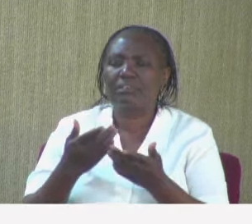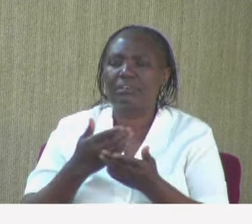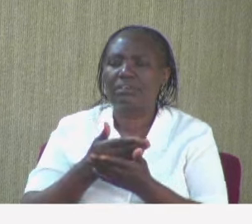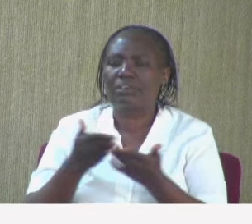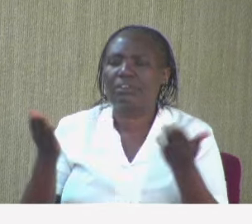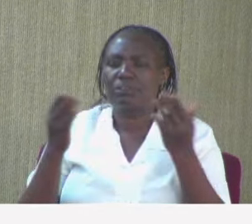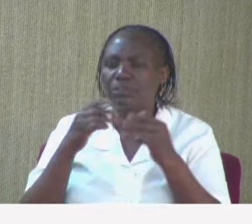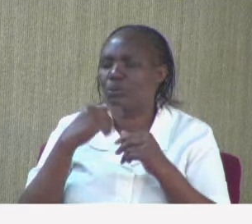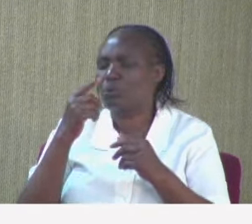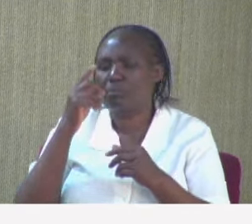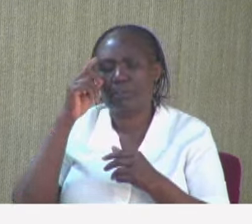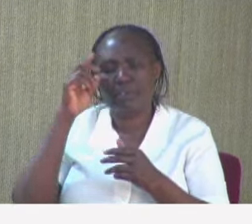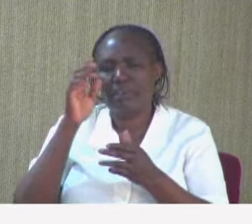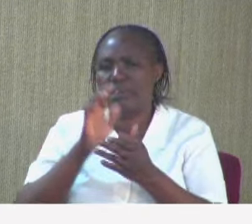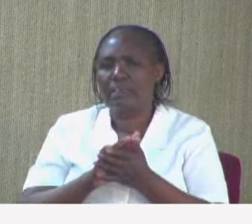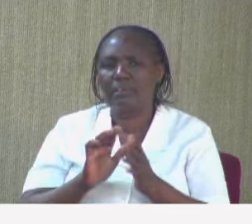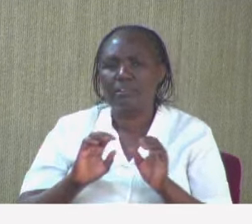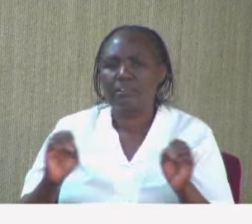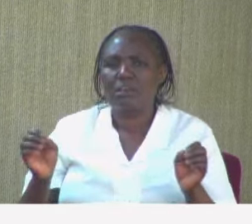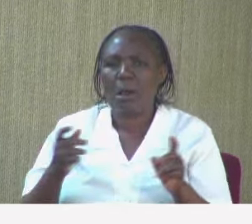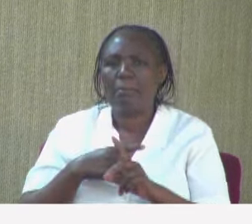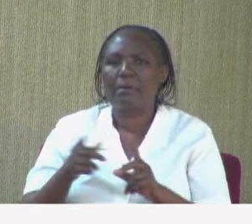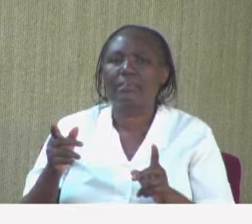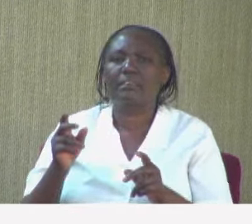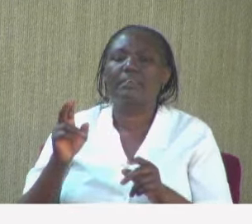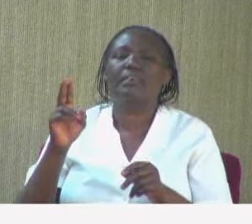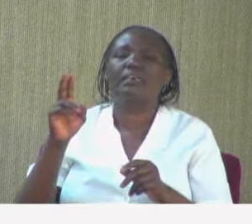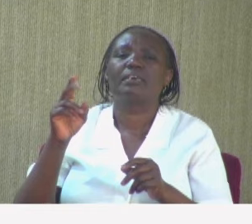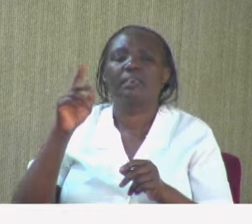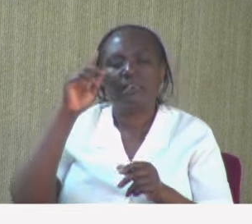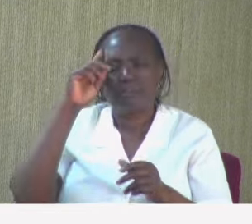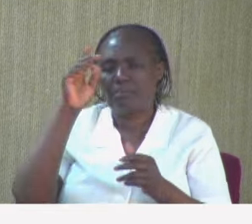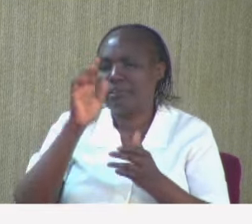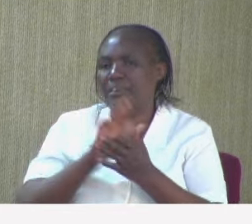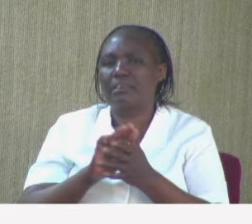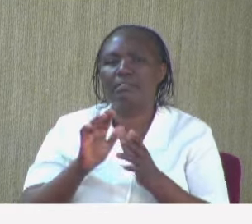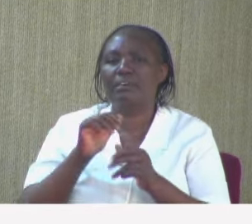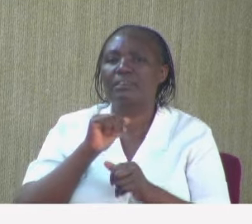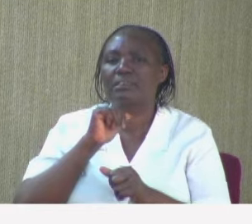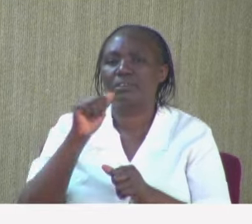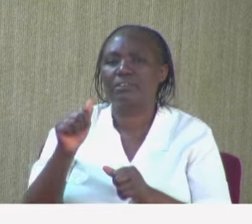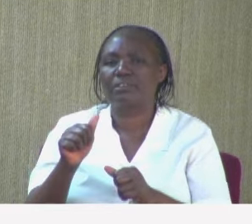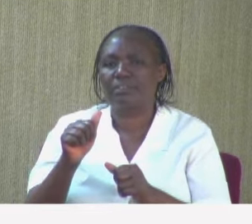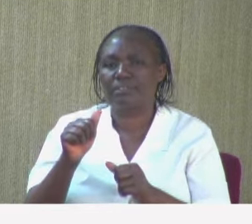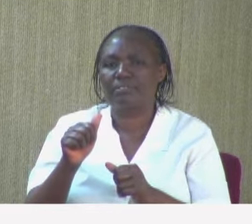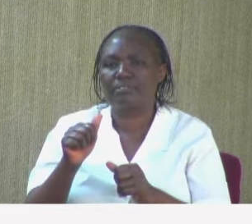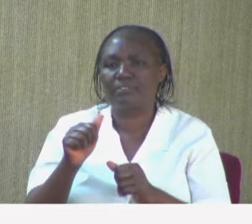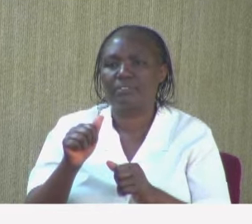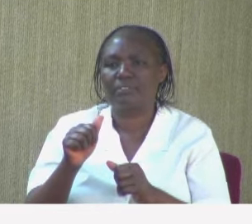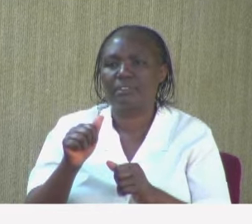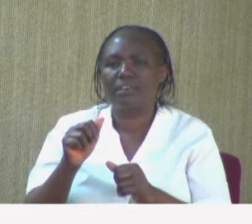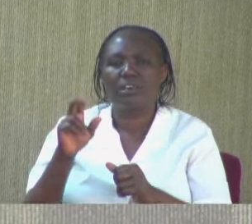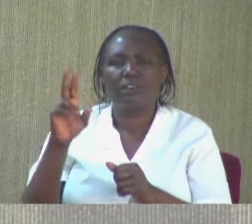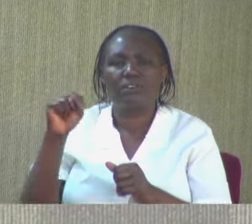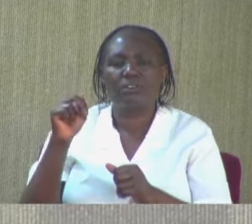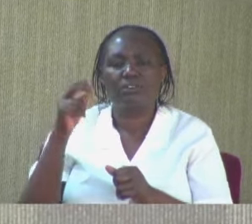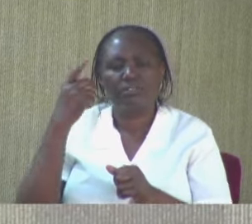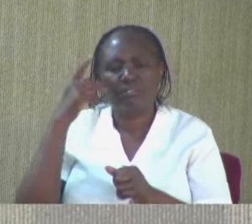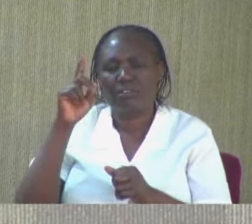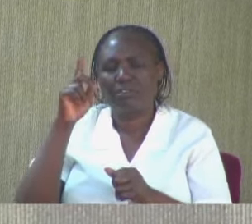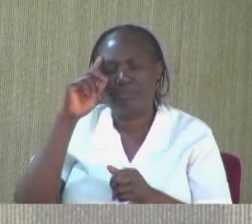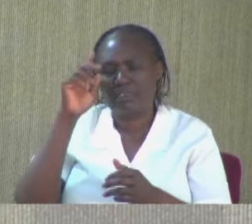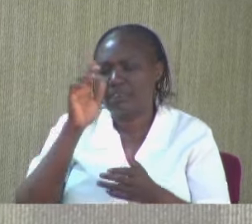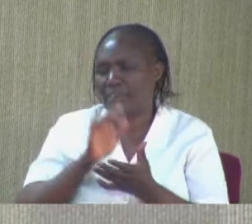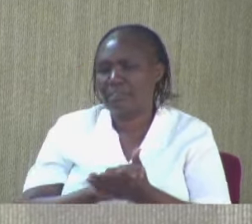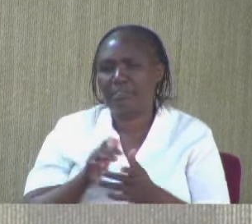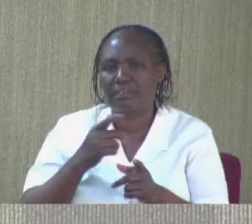to what? Unbelievers. Why did God give the gift of speaking in tongues? It was not for believers. It